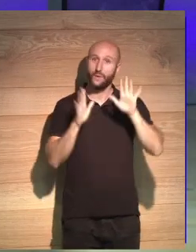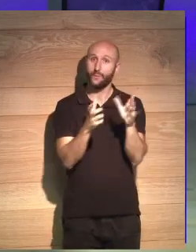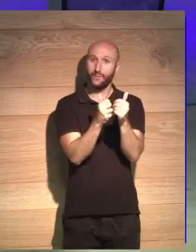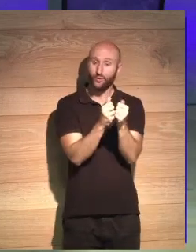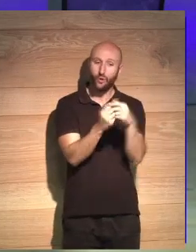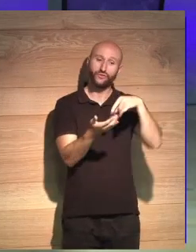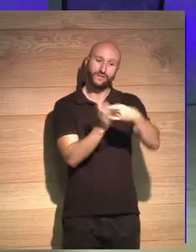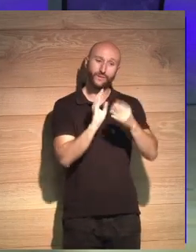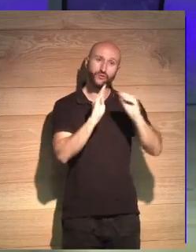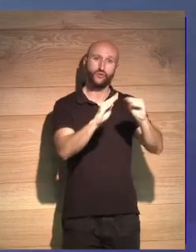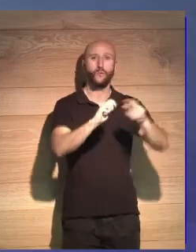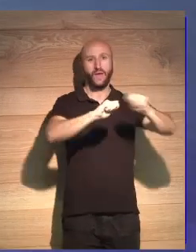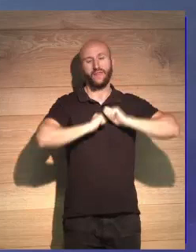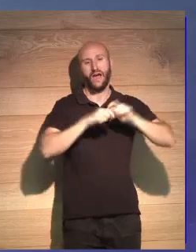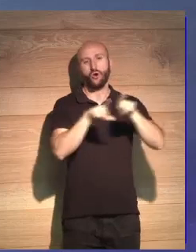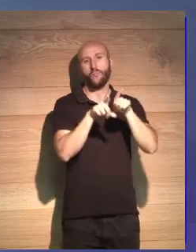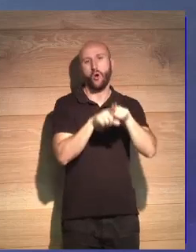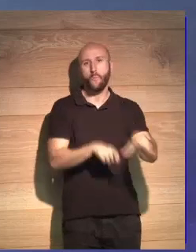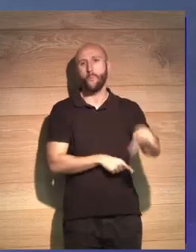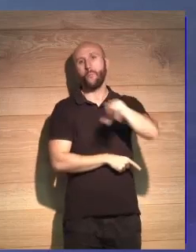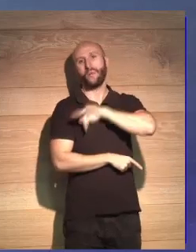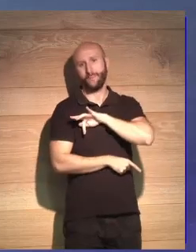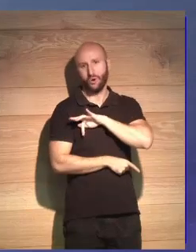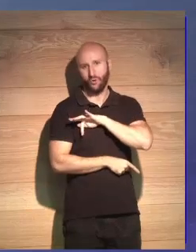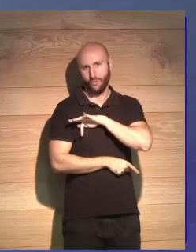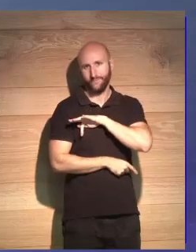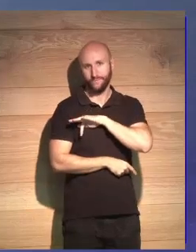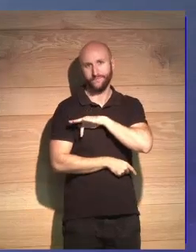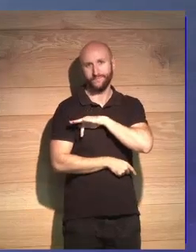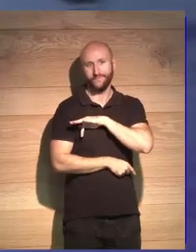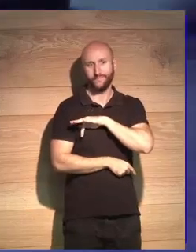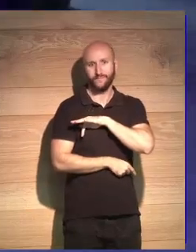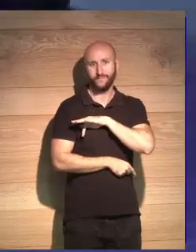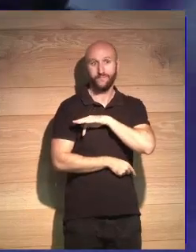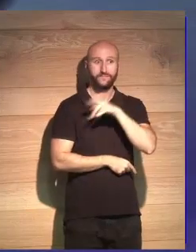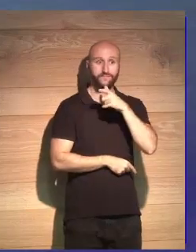try again, but video games have like a rewarding system